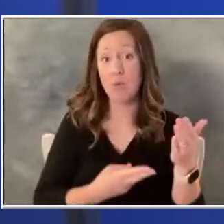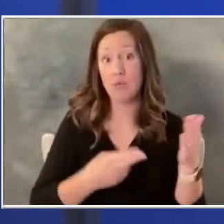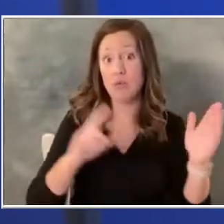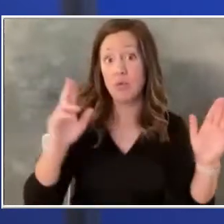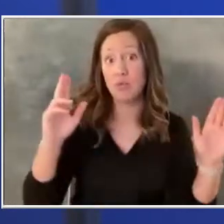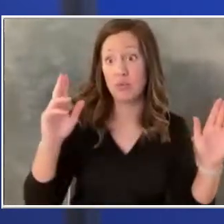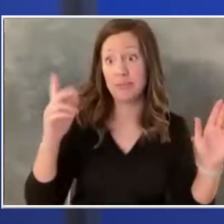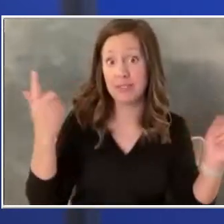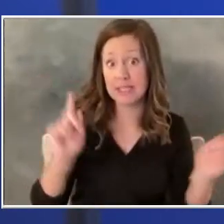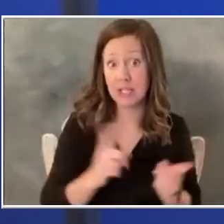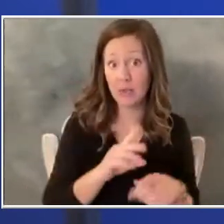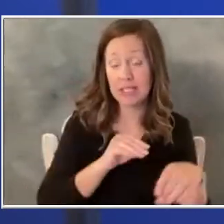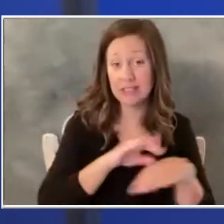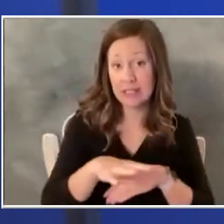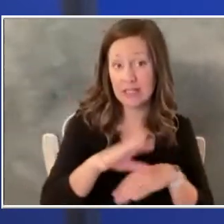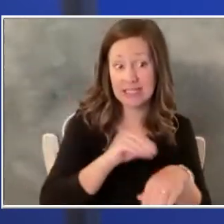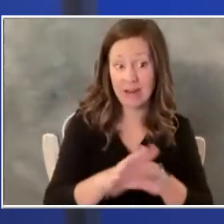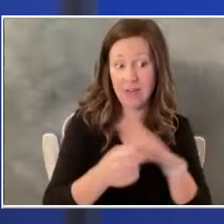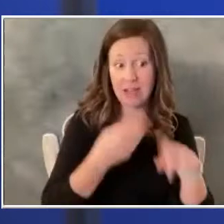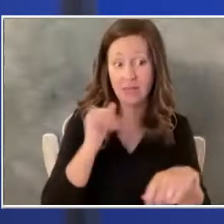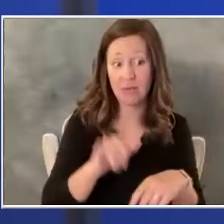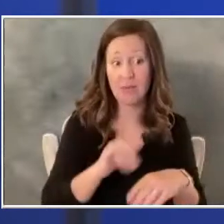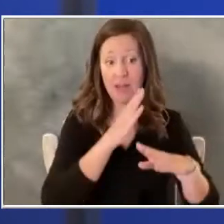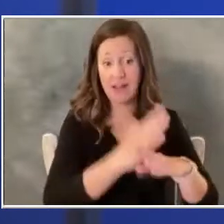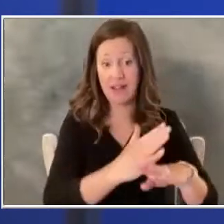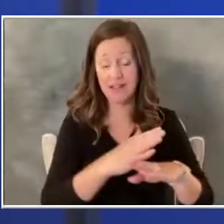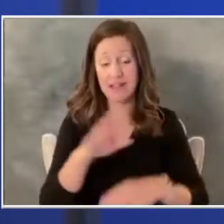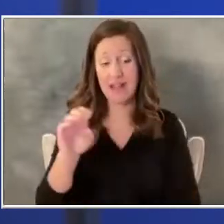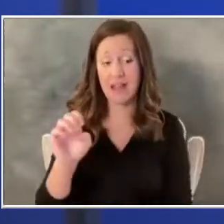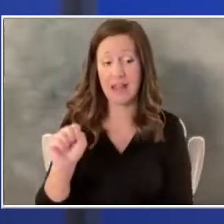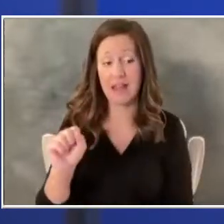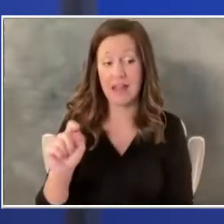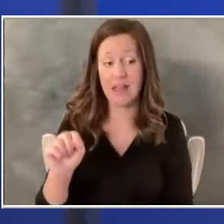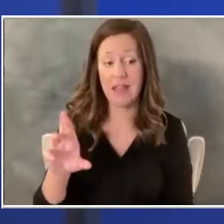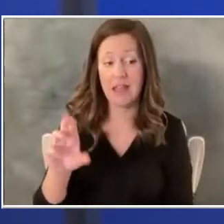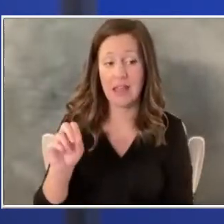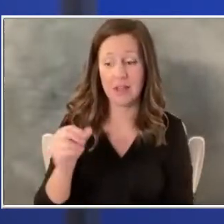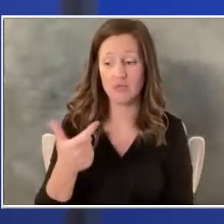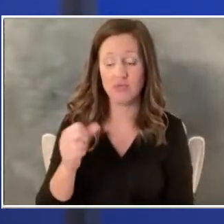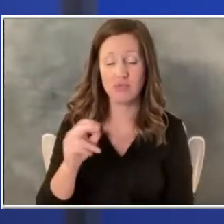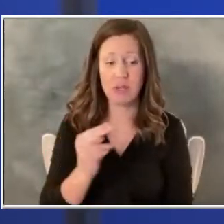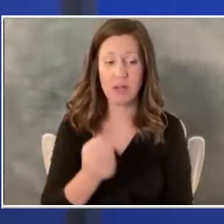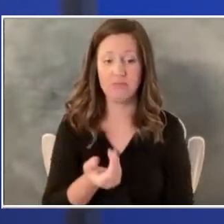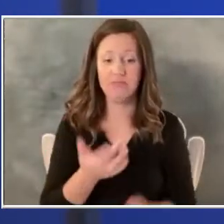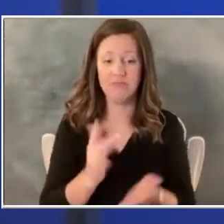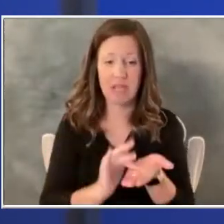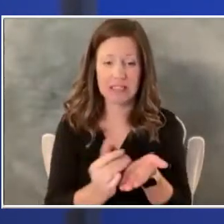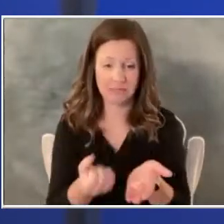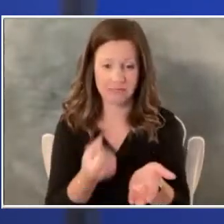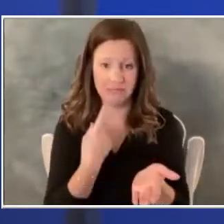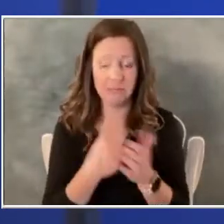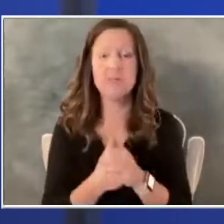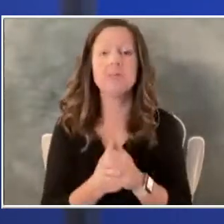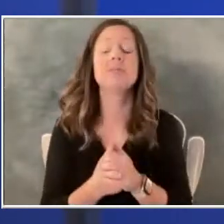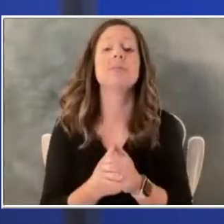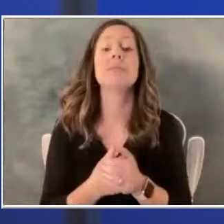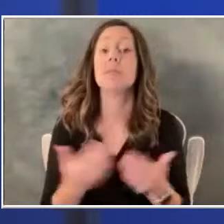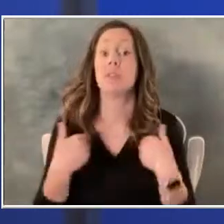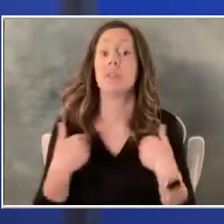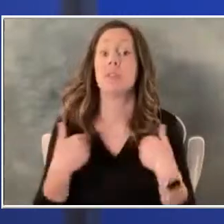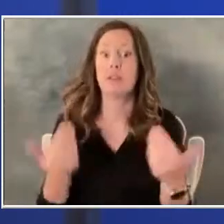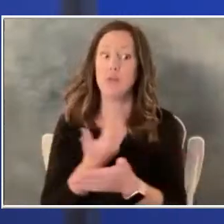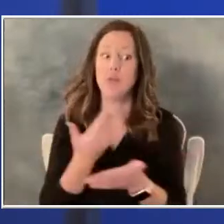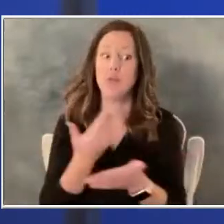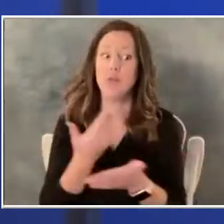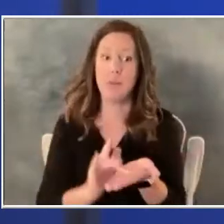from anti-estrogens like tamoxifen, so we have low-dose tamoxifen. We have new drugs that don't cause those hot flashes